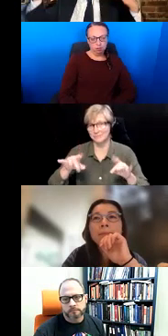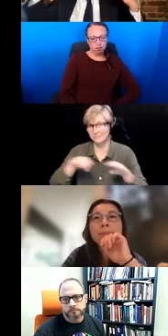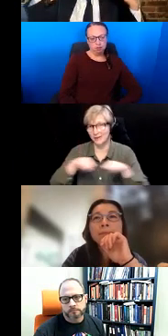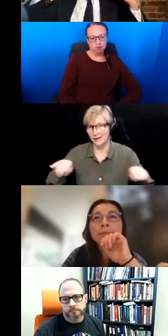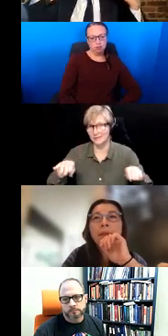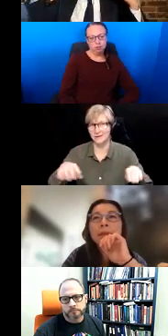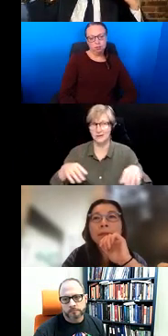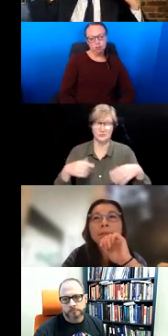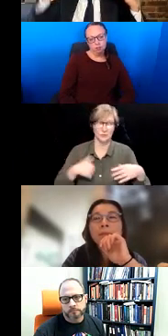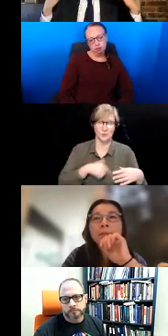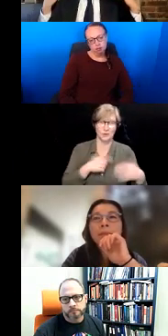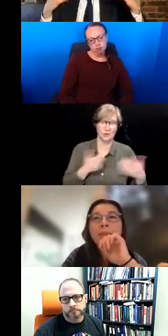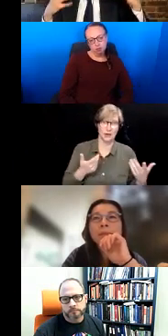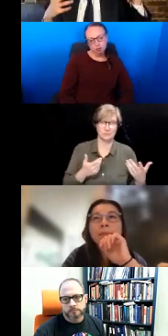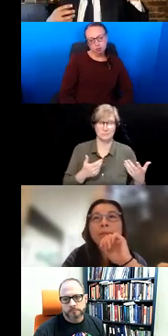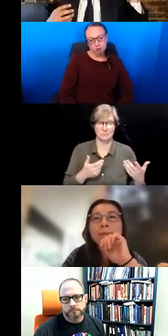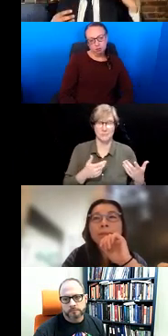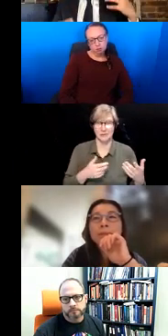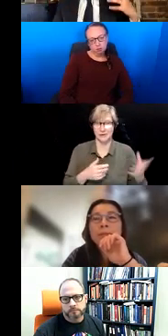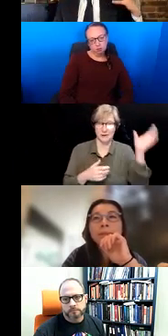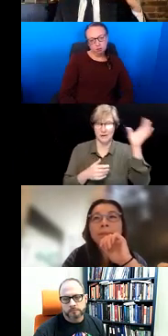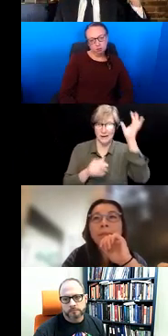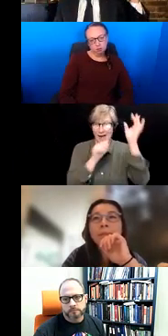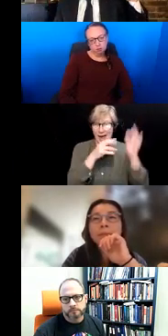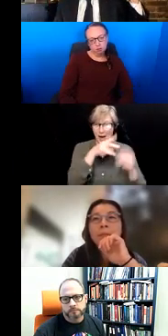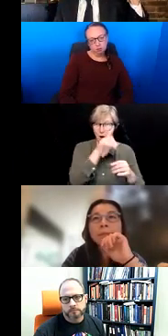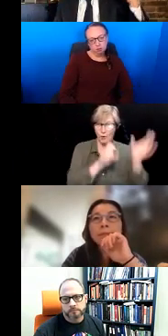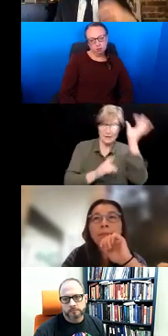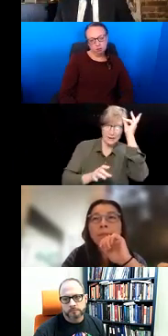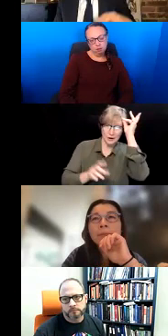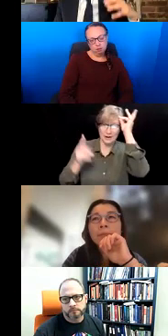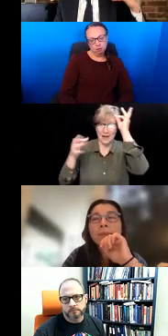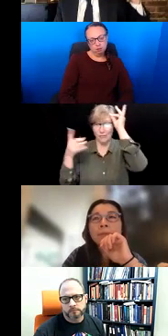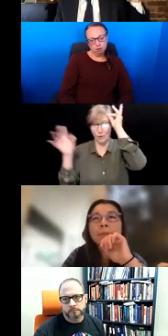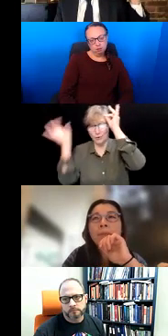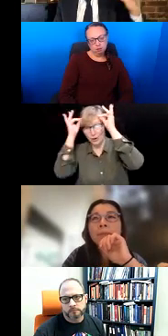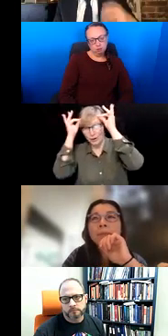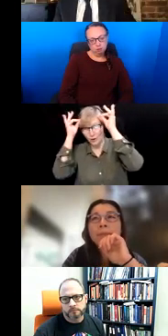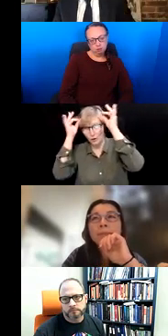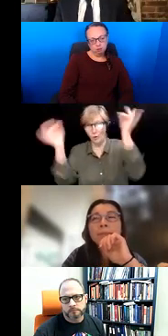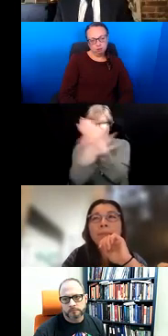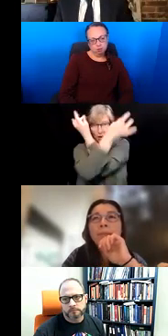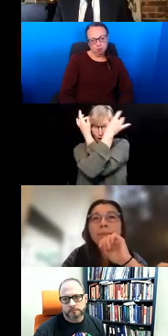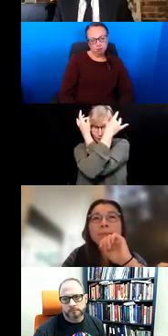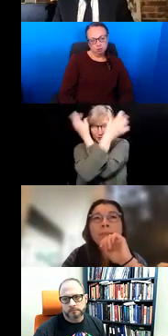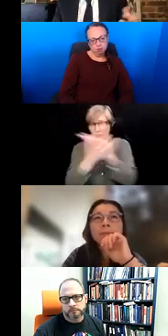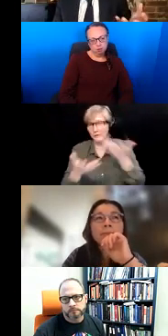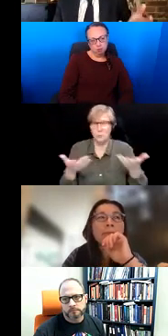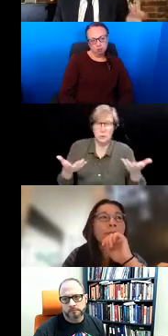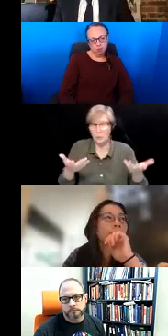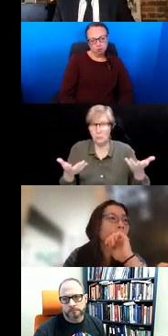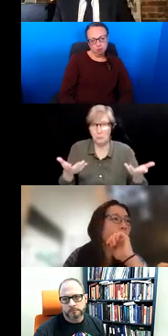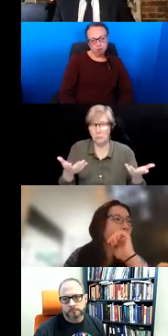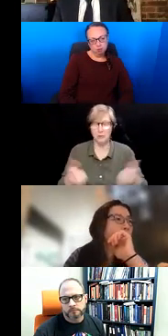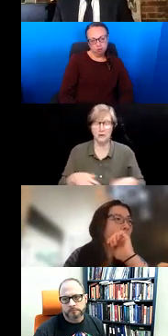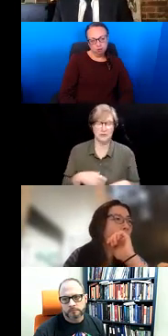whether we should be applying the anode to one hemisphere, the cathode to the other hemisphere, the cathode to that one hemisphere, and the anode to the other hemisphere. So we went